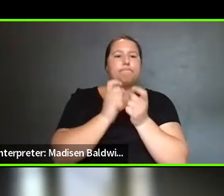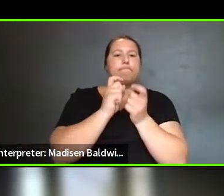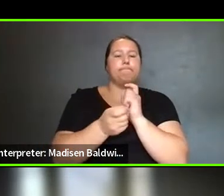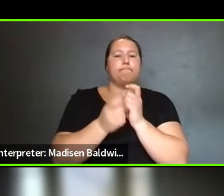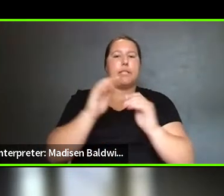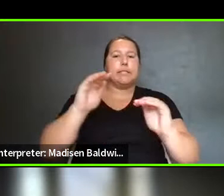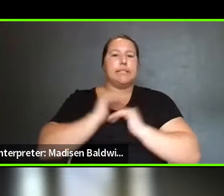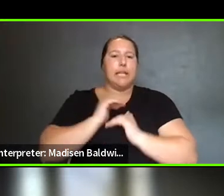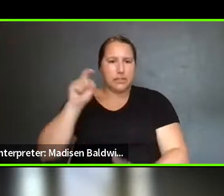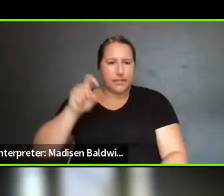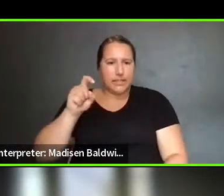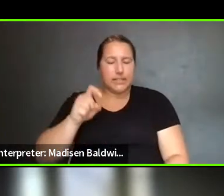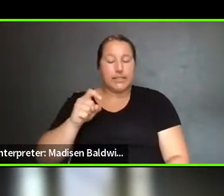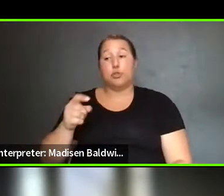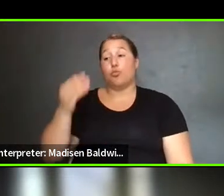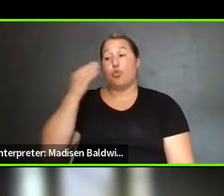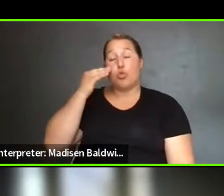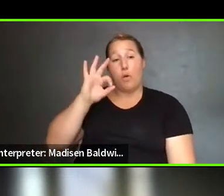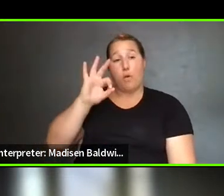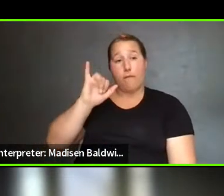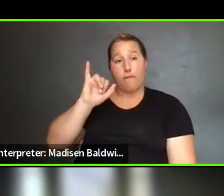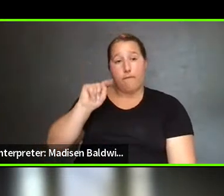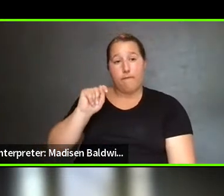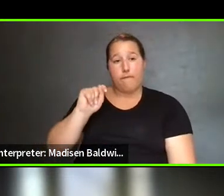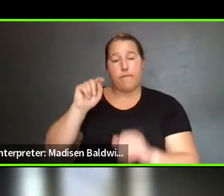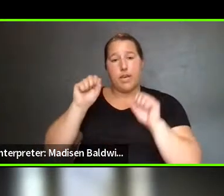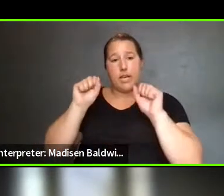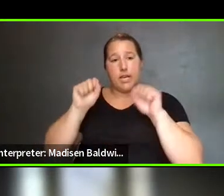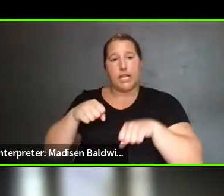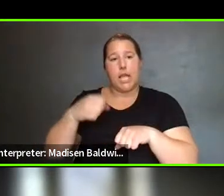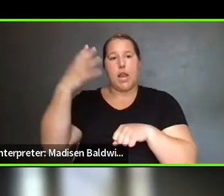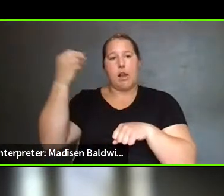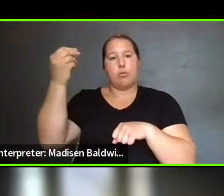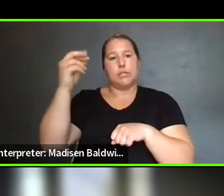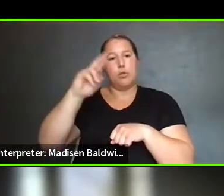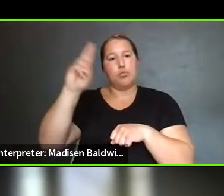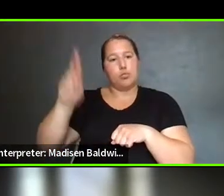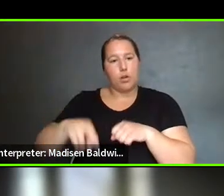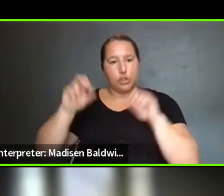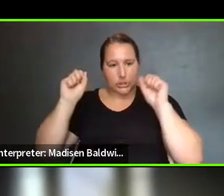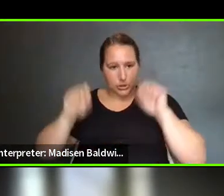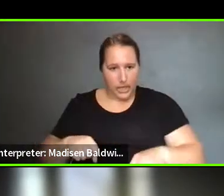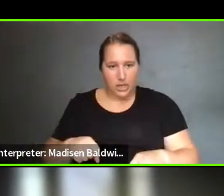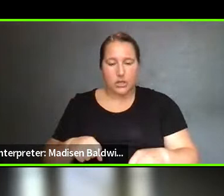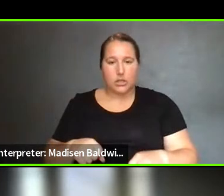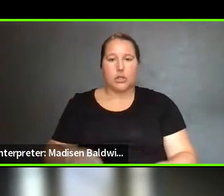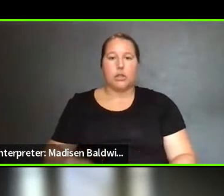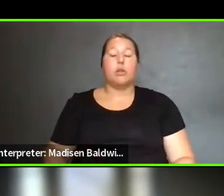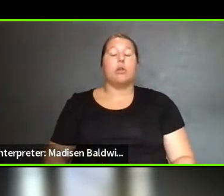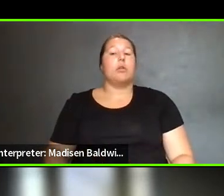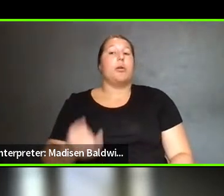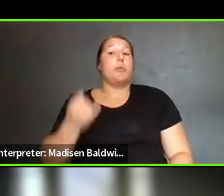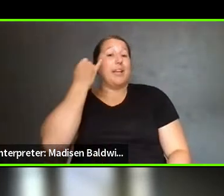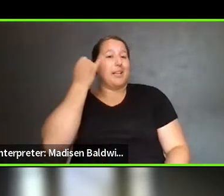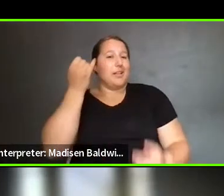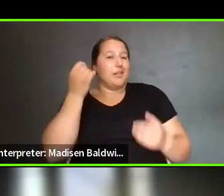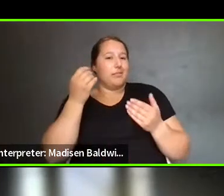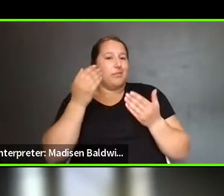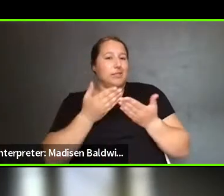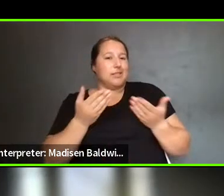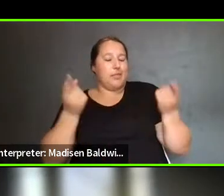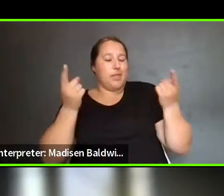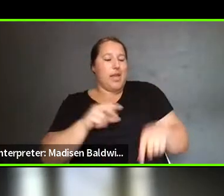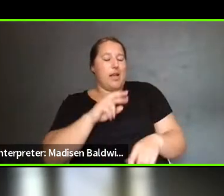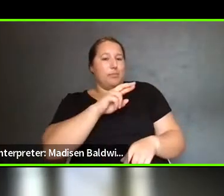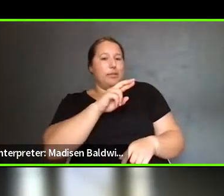know, FIT can service outside of the city, but even in the event that something is happening in the city and we need the support